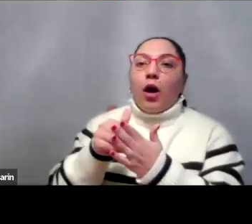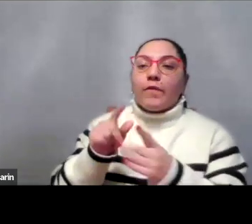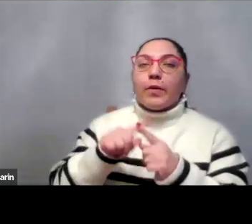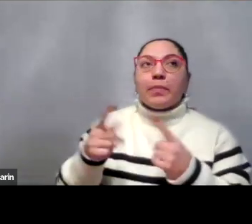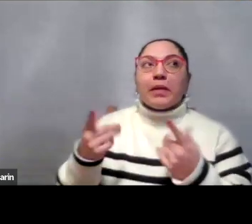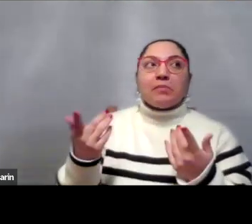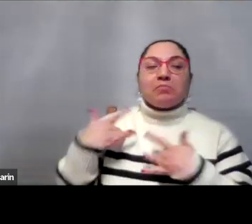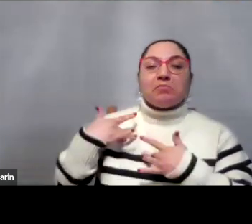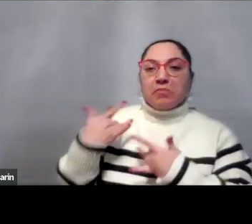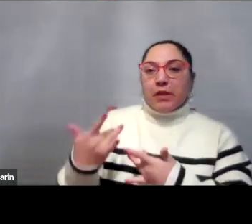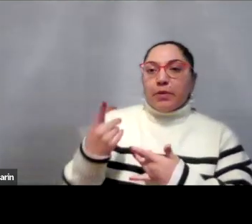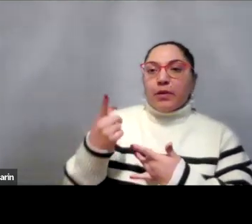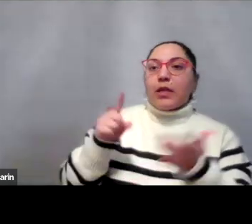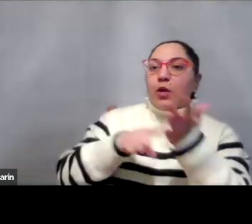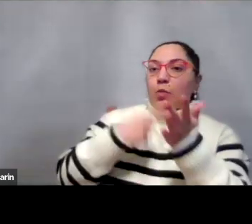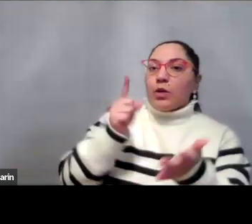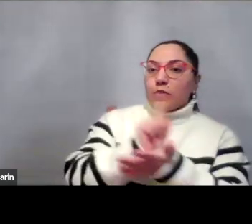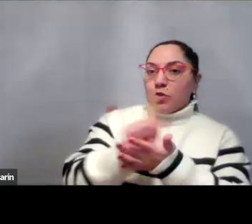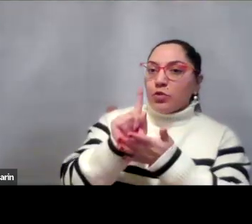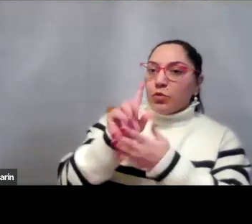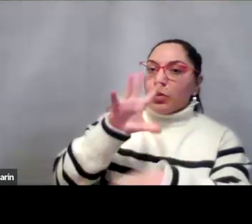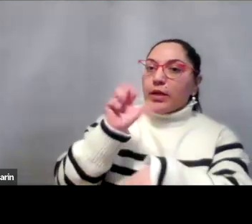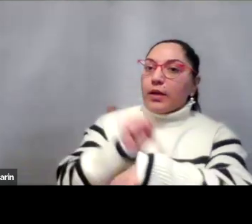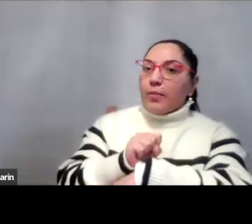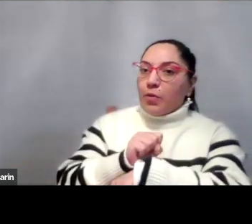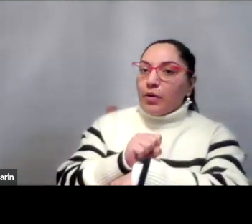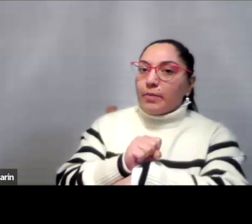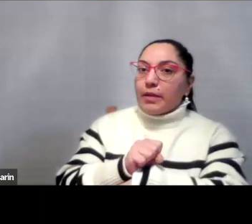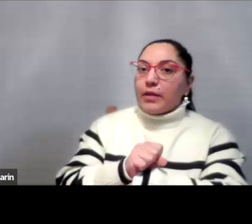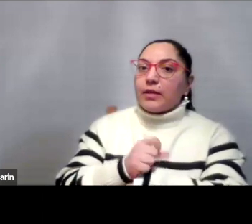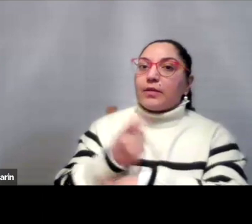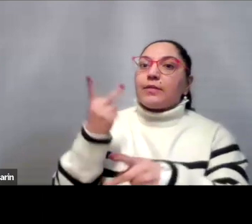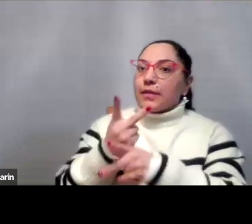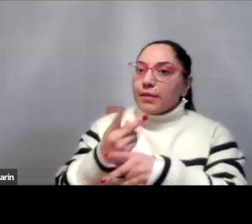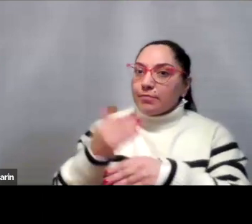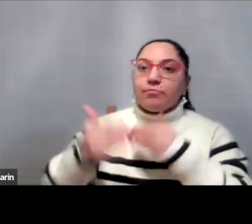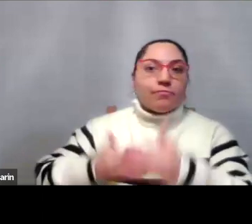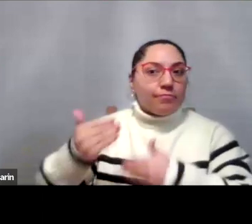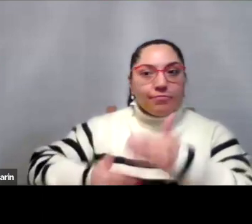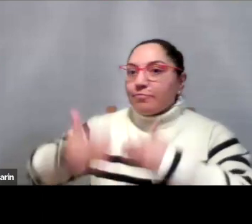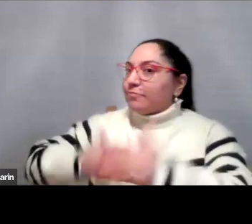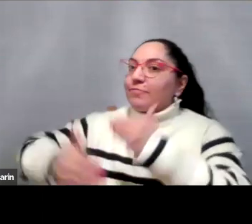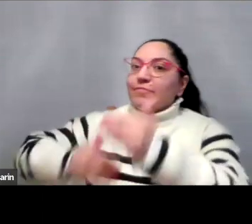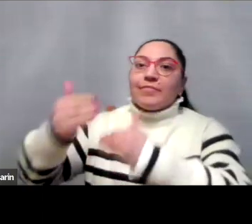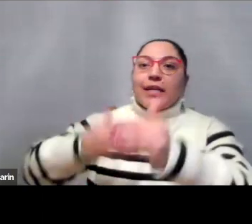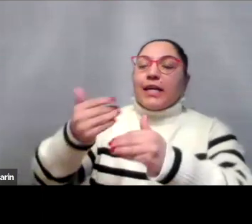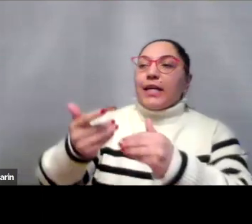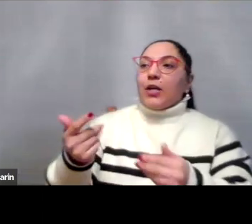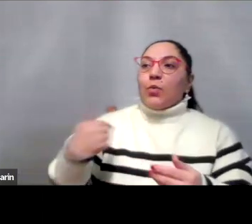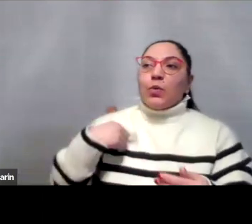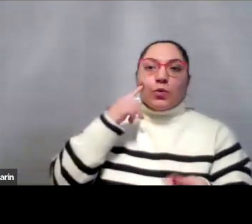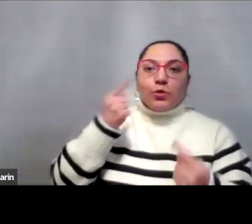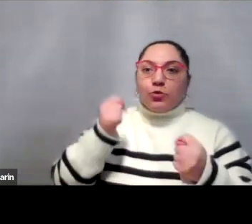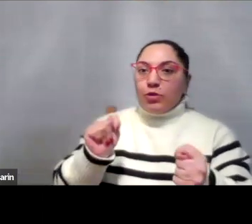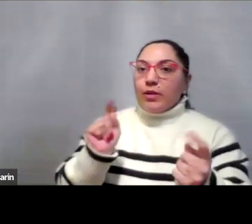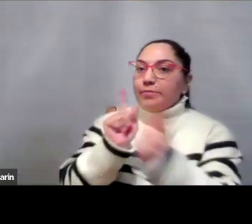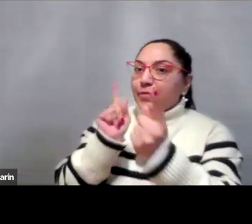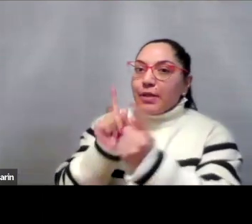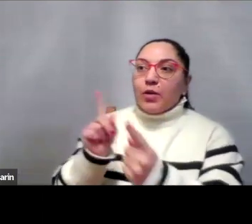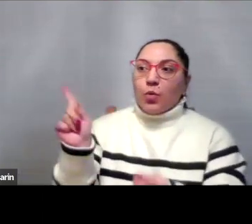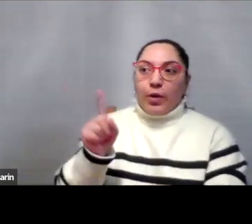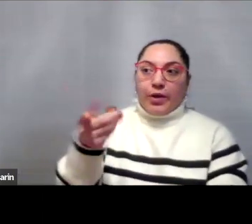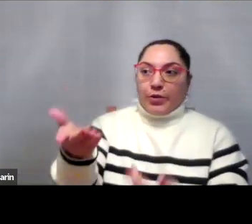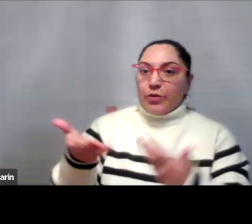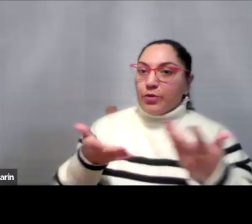see everybody at least once a week and really keep the ball rolling. We are going to, meet you where you're at in terms